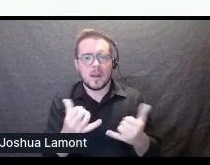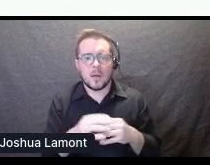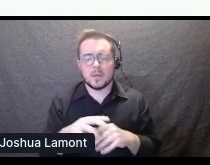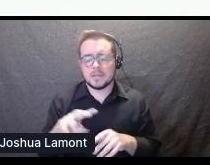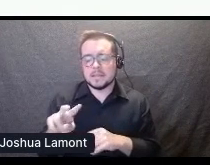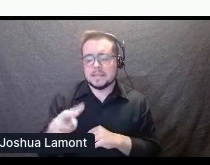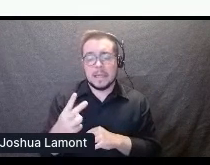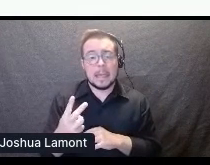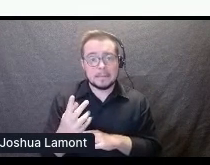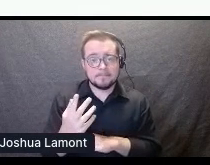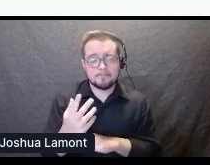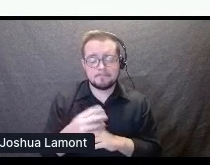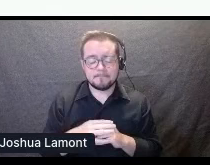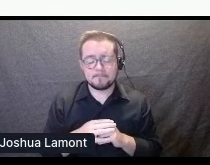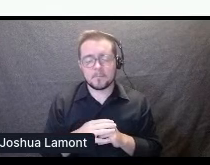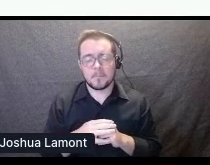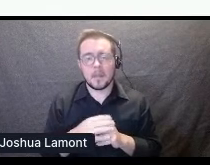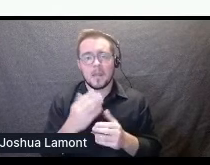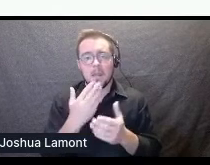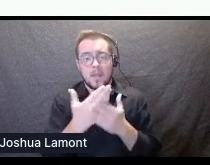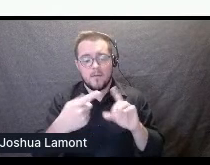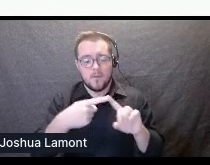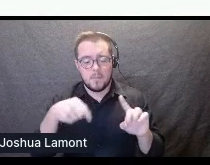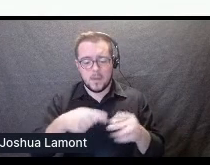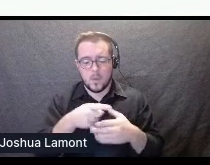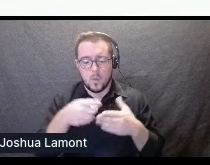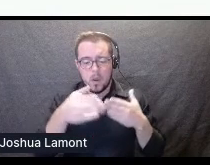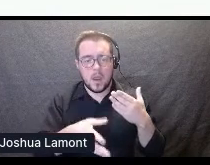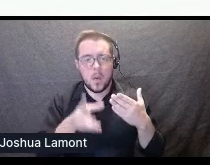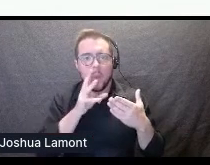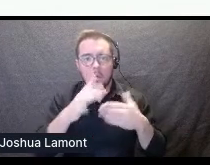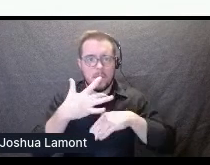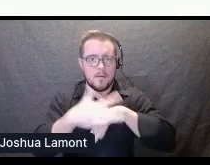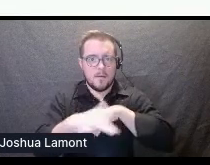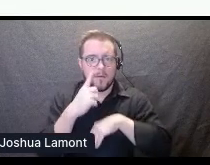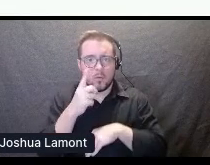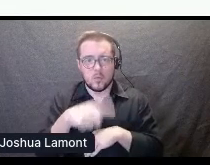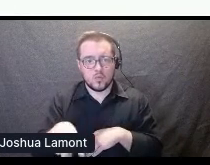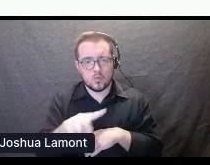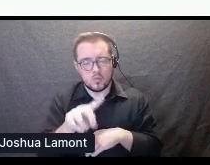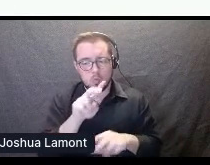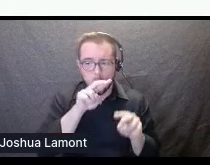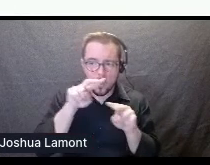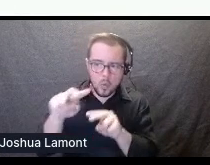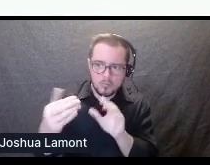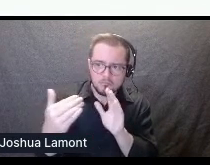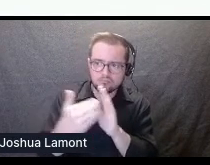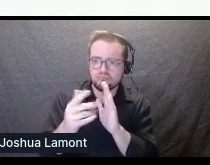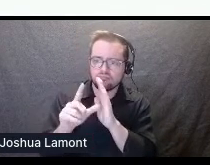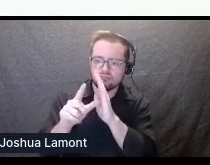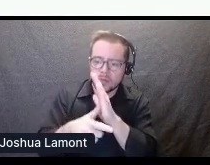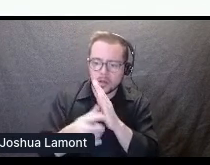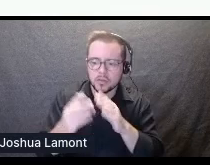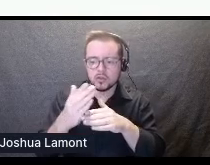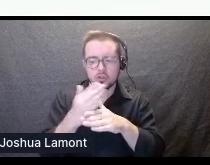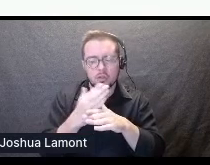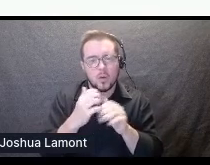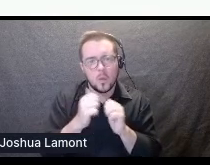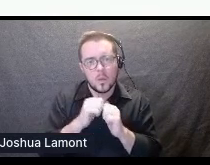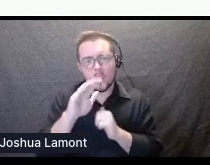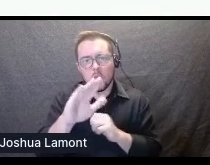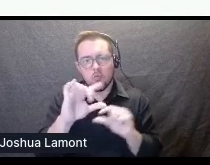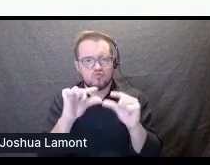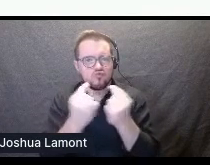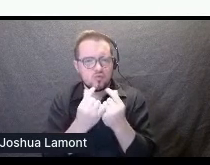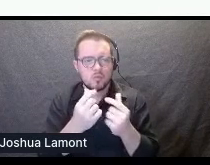of materials, the materials from this Windivisible weekend are going to be available for you to return to and share with your Indivisible group or with others around you later on.